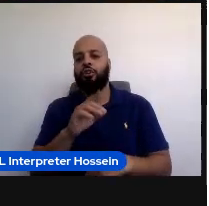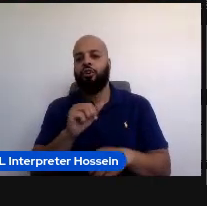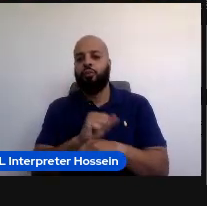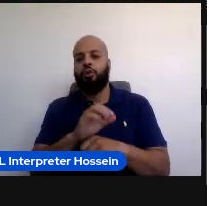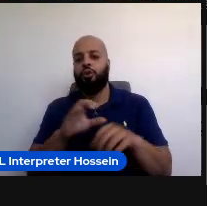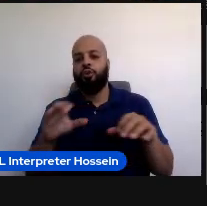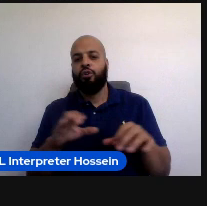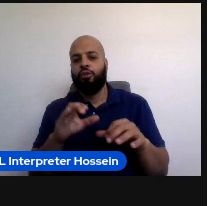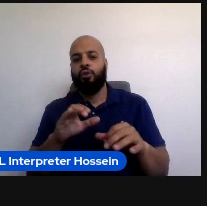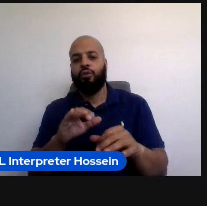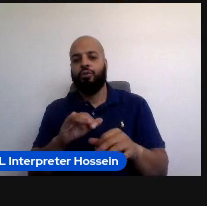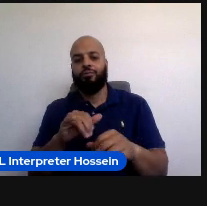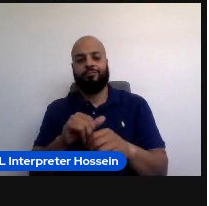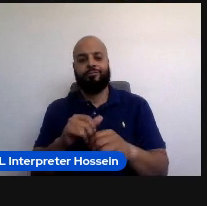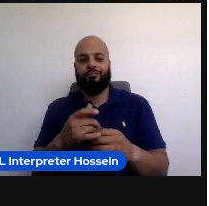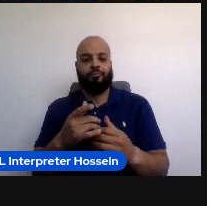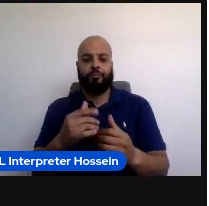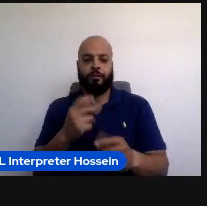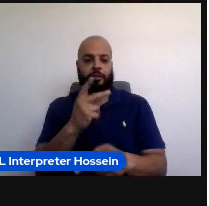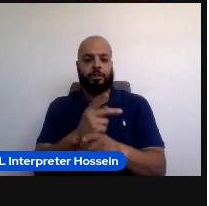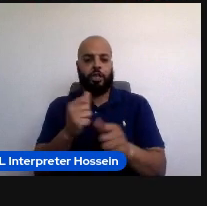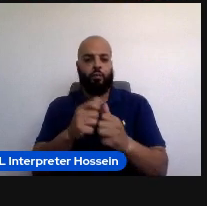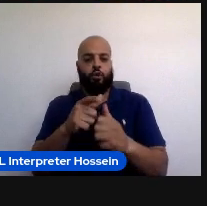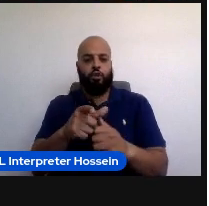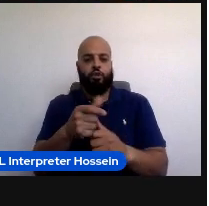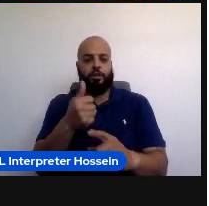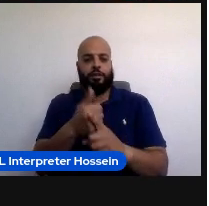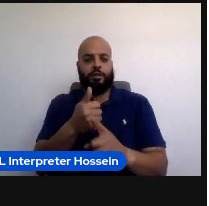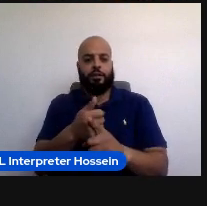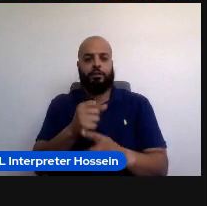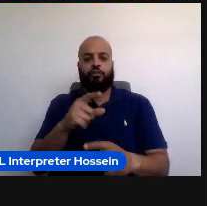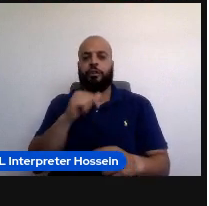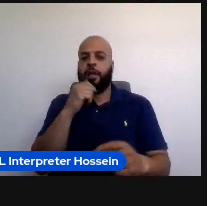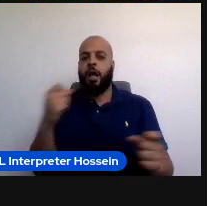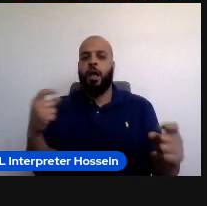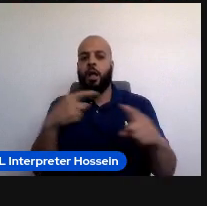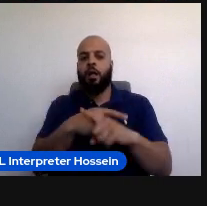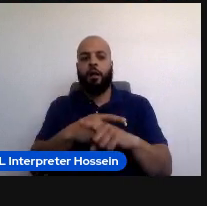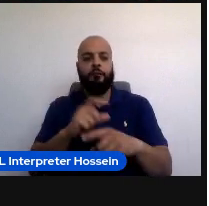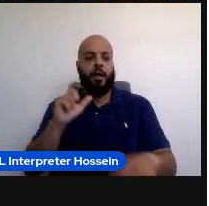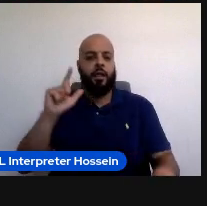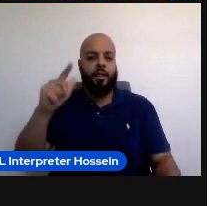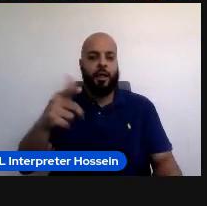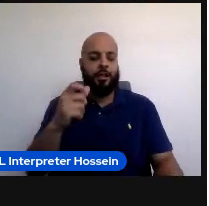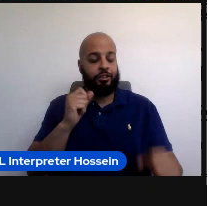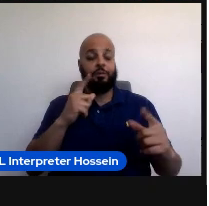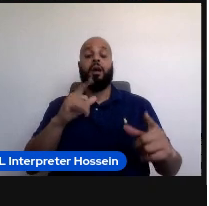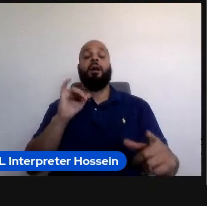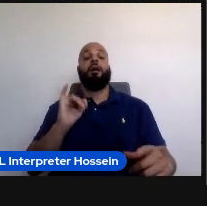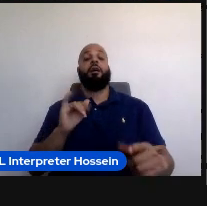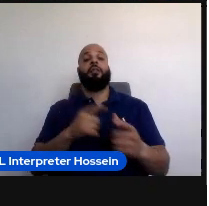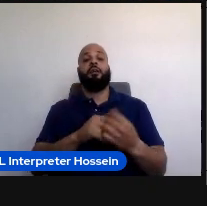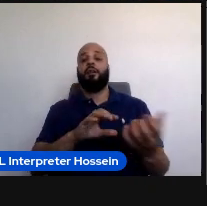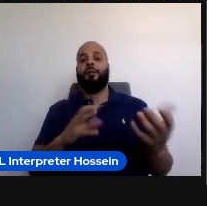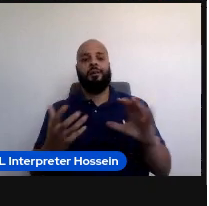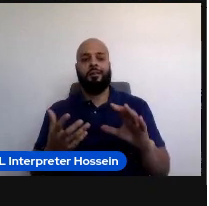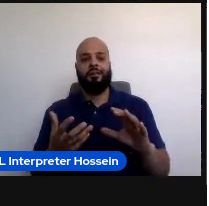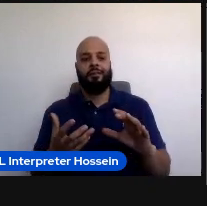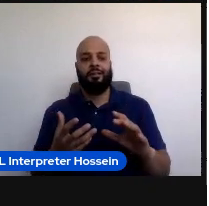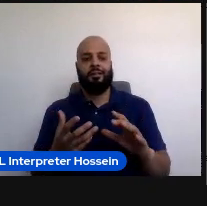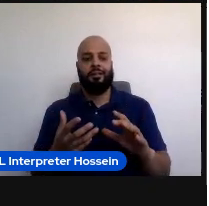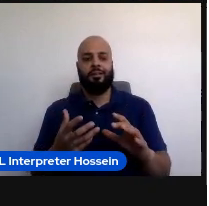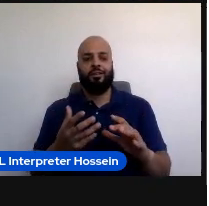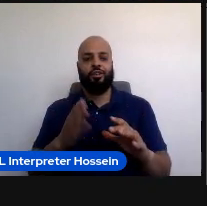in alignment with you as an individual so that those things don't find themselves at conflict later on and surprise you and kind of throw you off